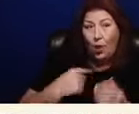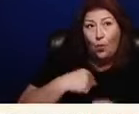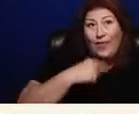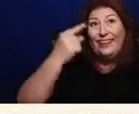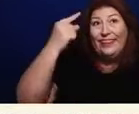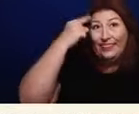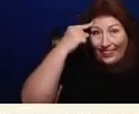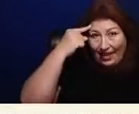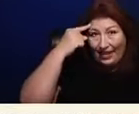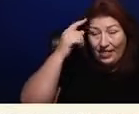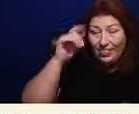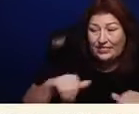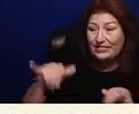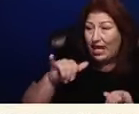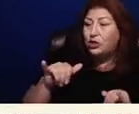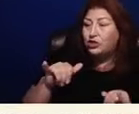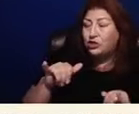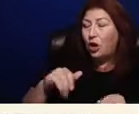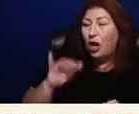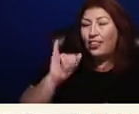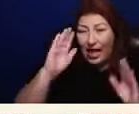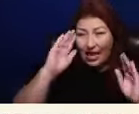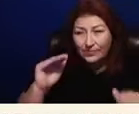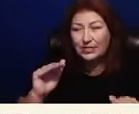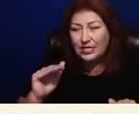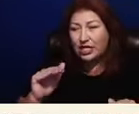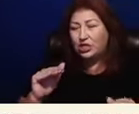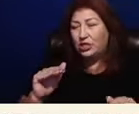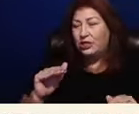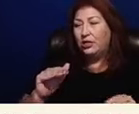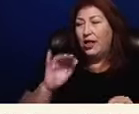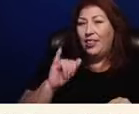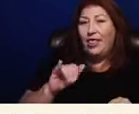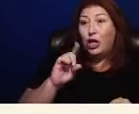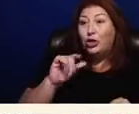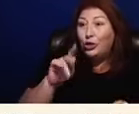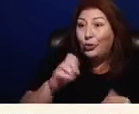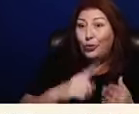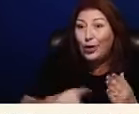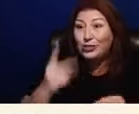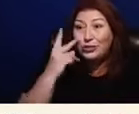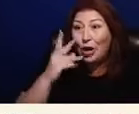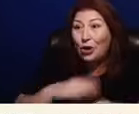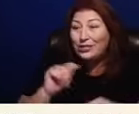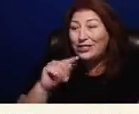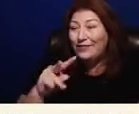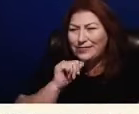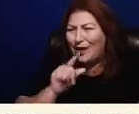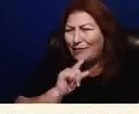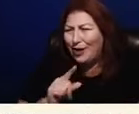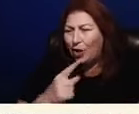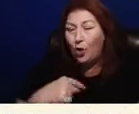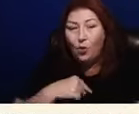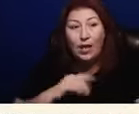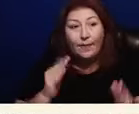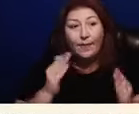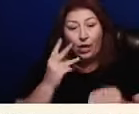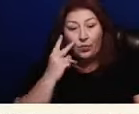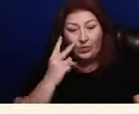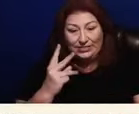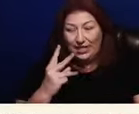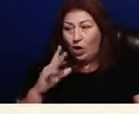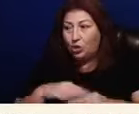the standards are, those expectations, like Duke Kaboom saw on TV. It's not even real. Right? If we're comparing ourselves to what we see on social media, this person